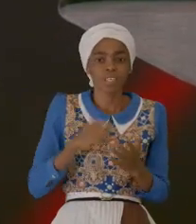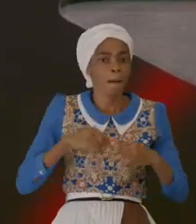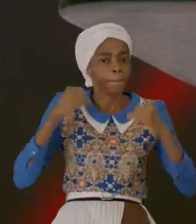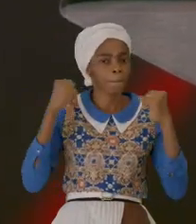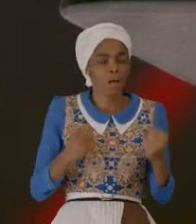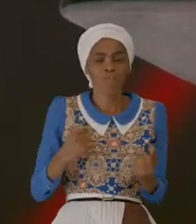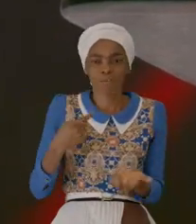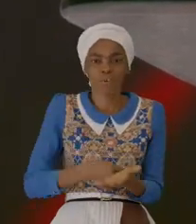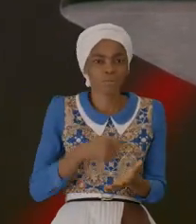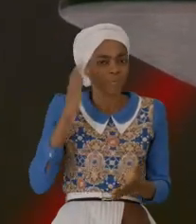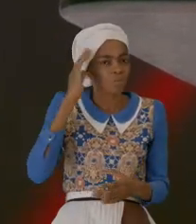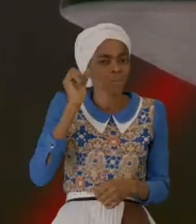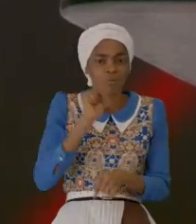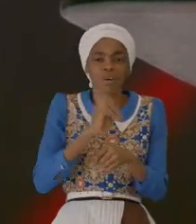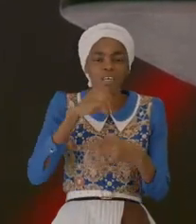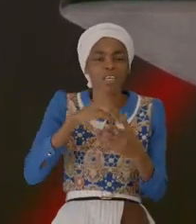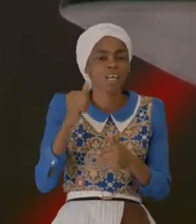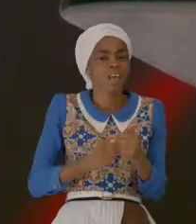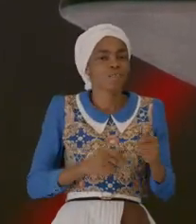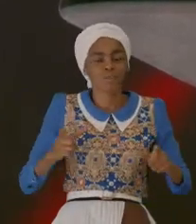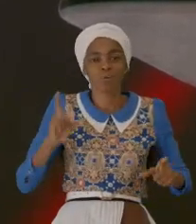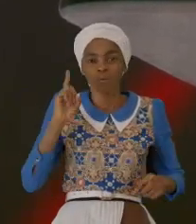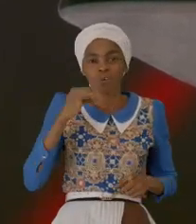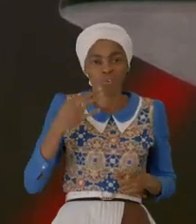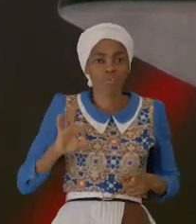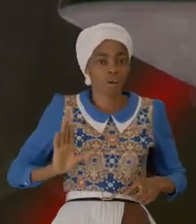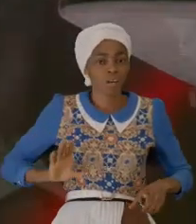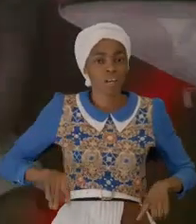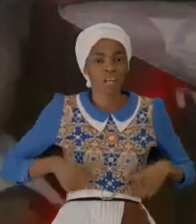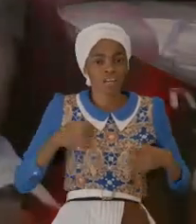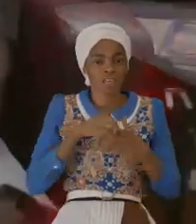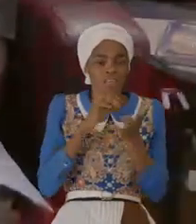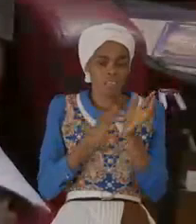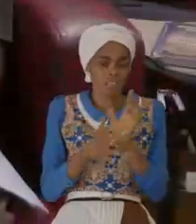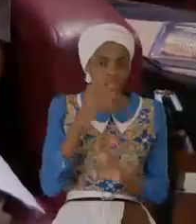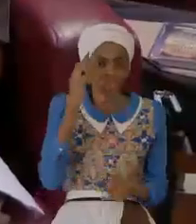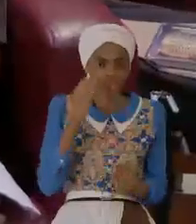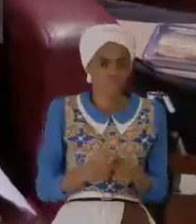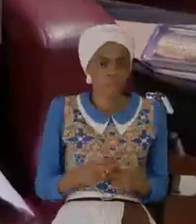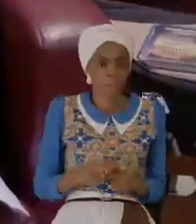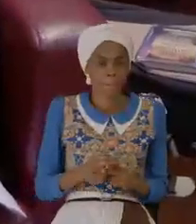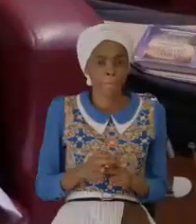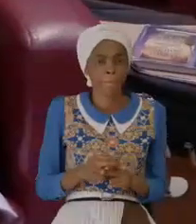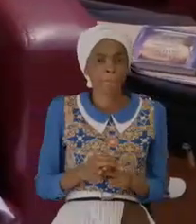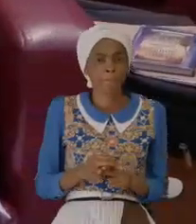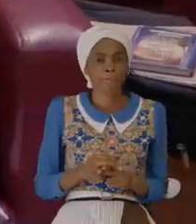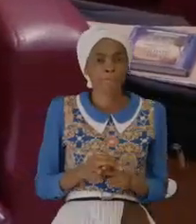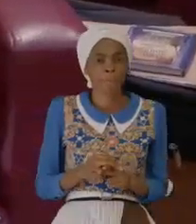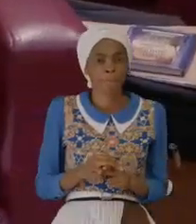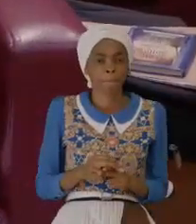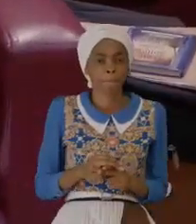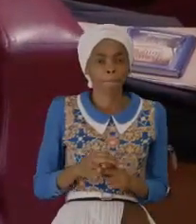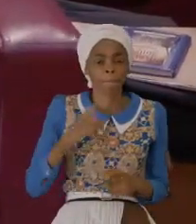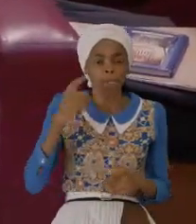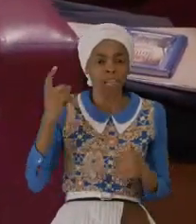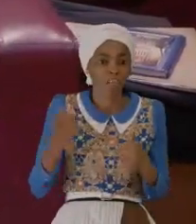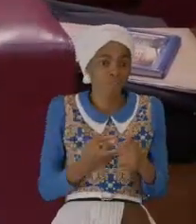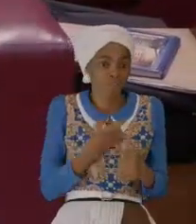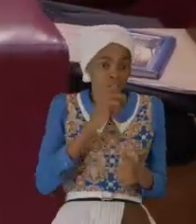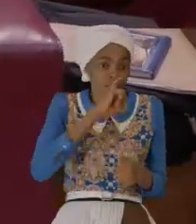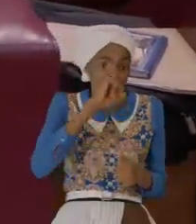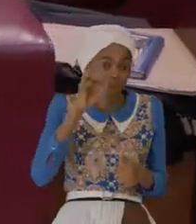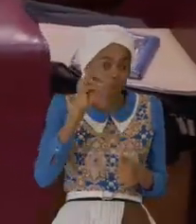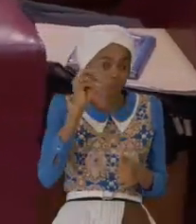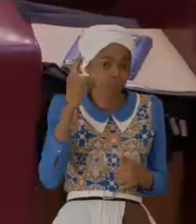will work in every one of our lives in Jesus' name. Look at 1 John